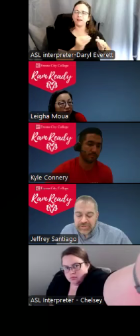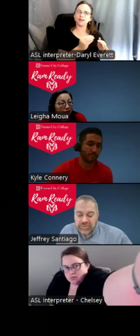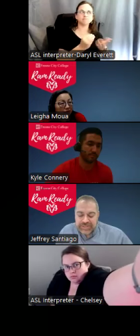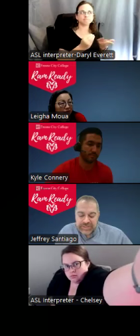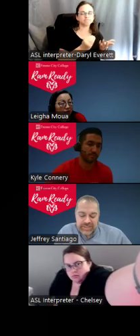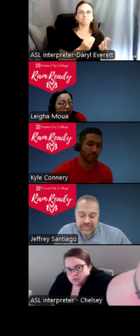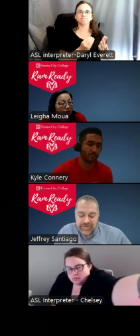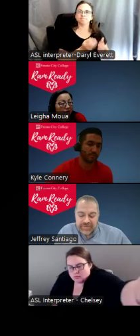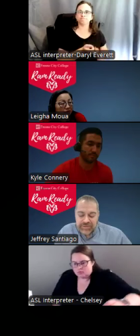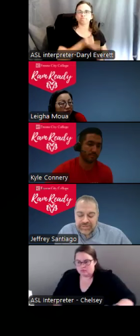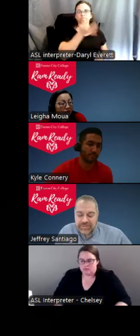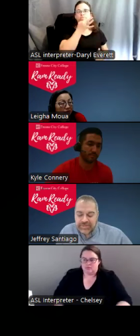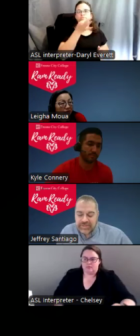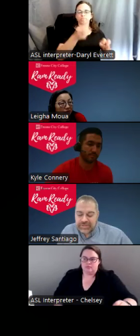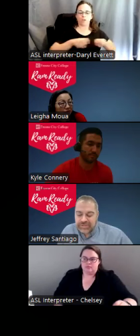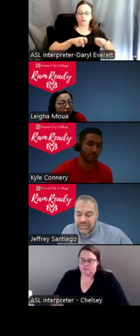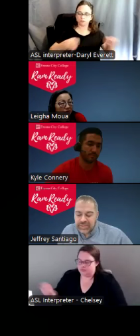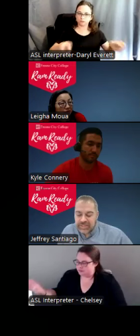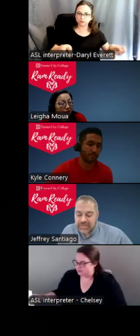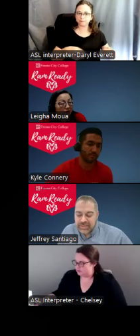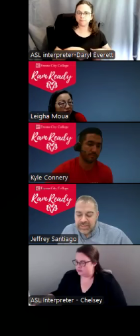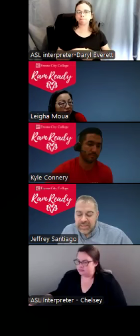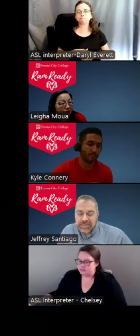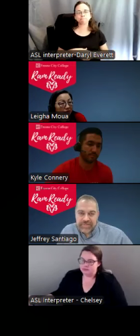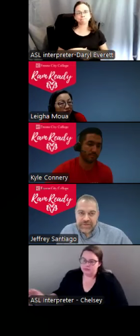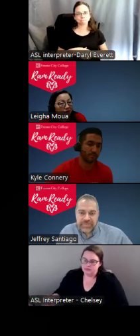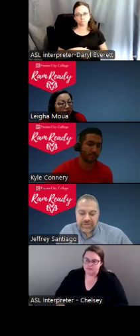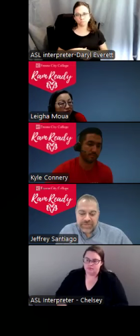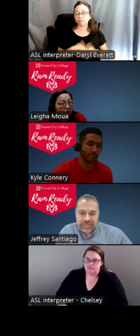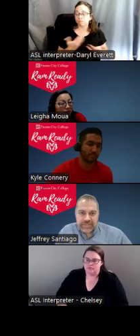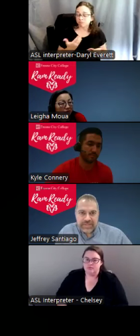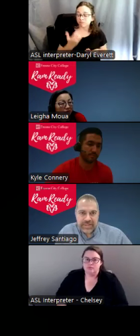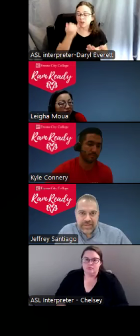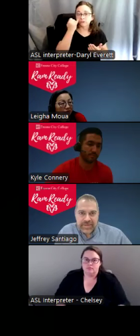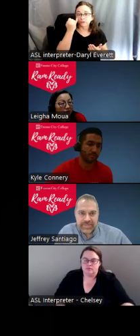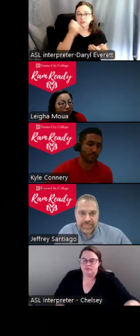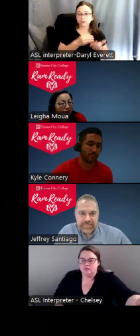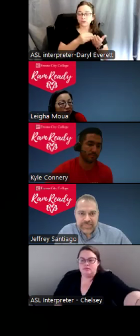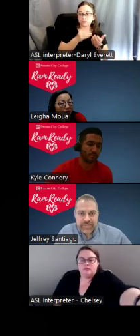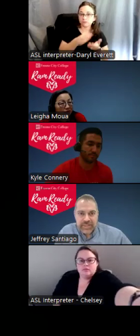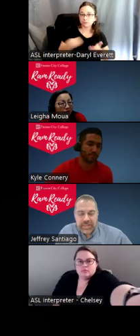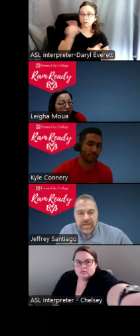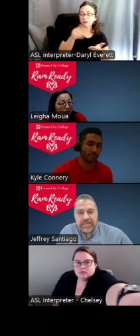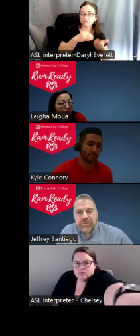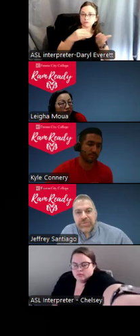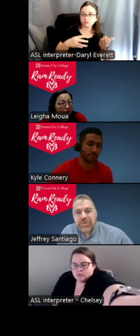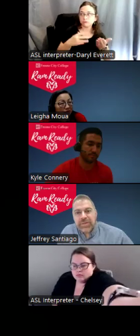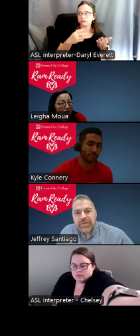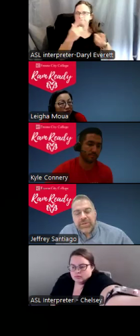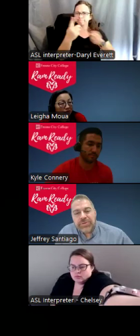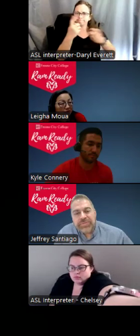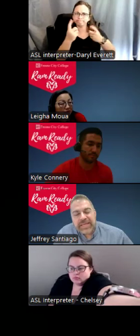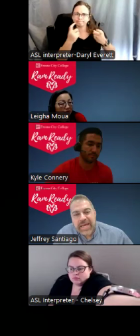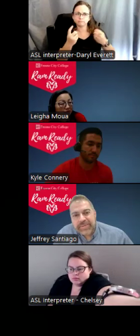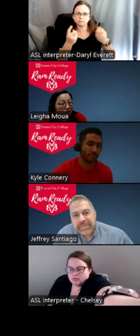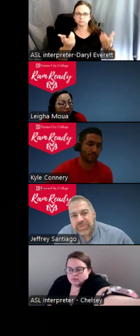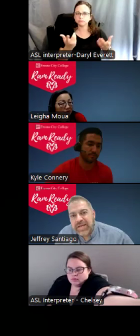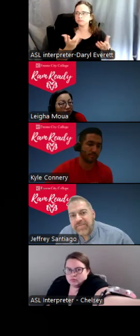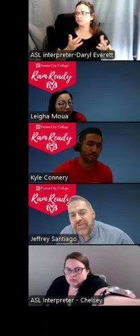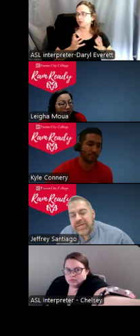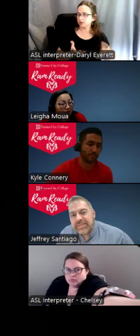for to answer questions. If you have any questions, you know, as a student about different universities. And so the throughout